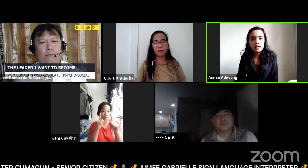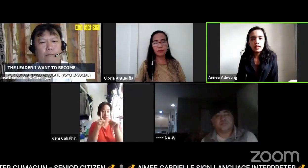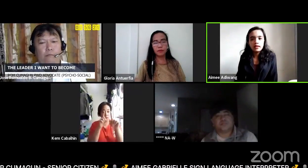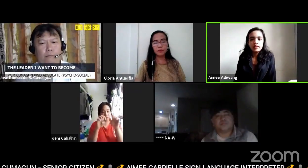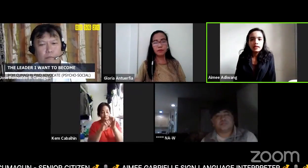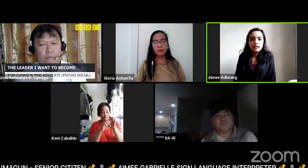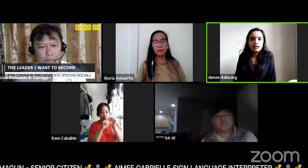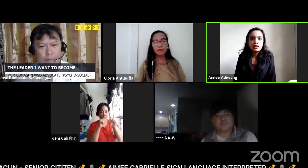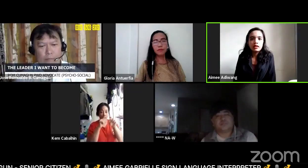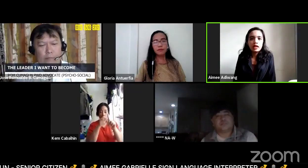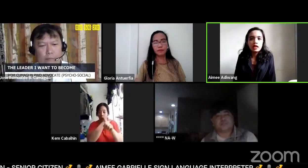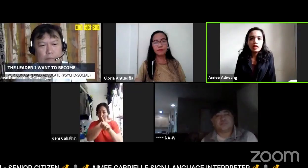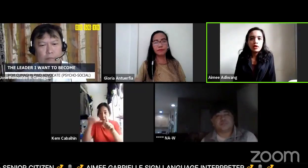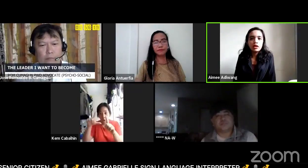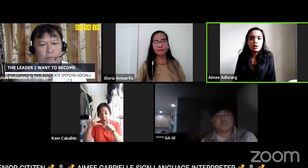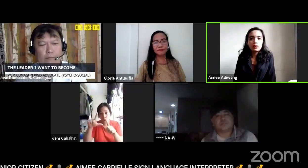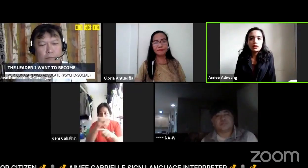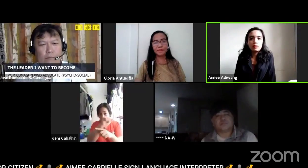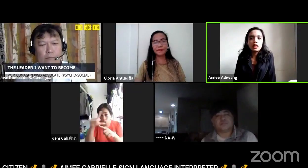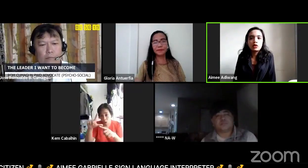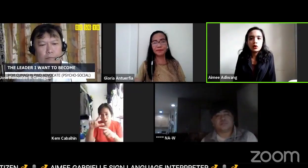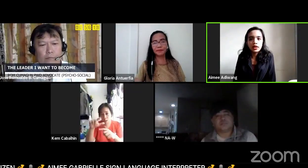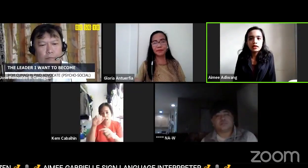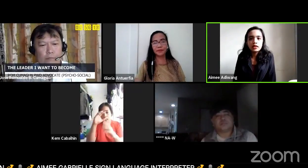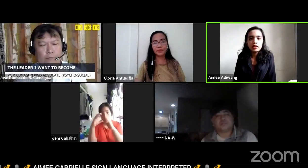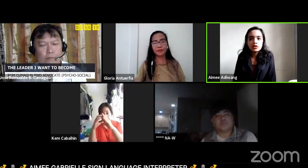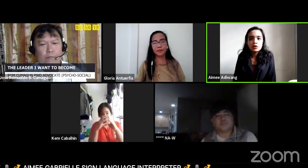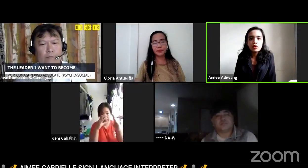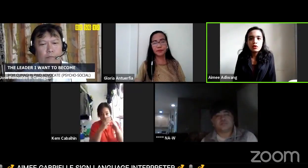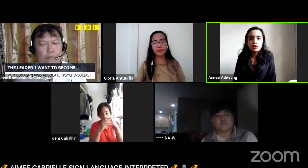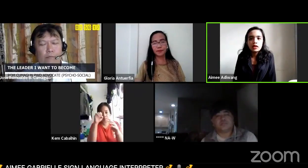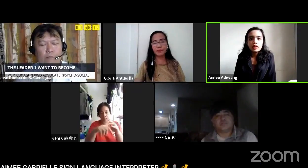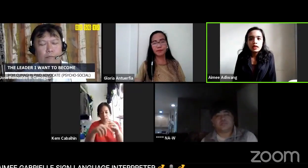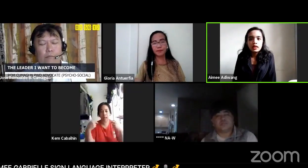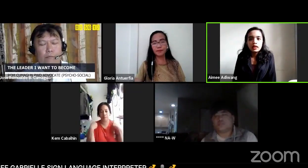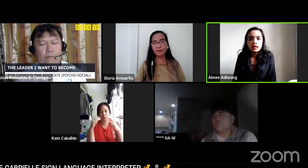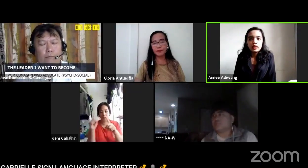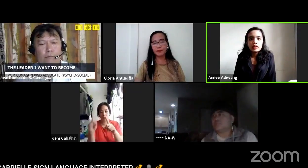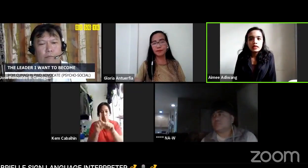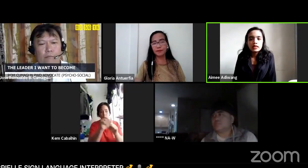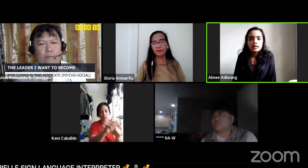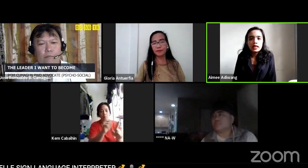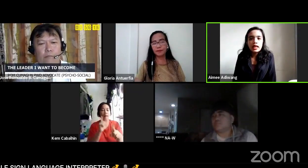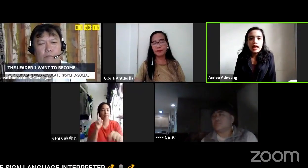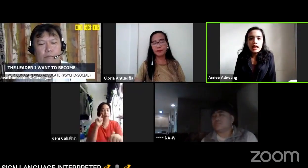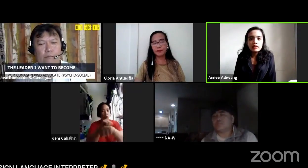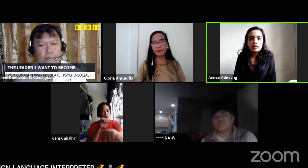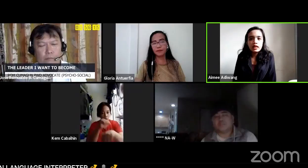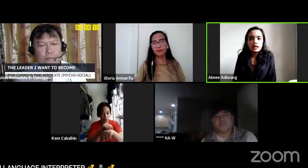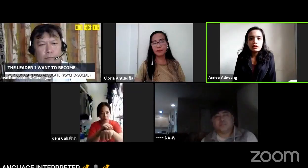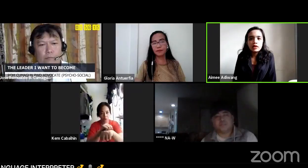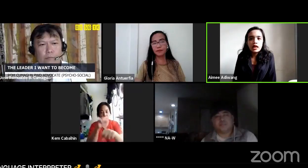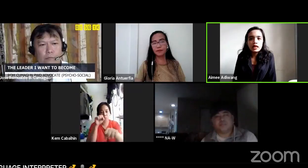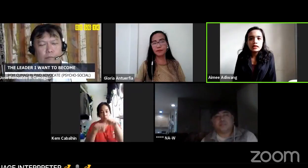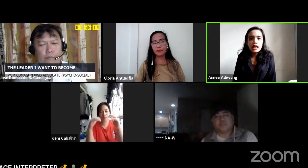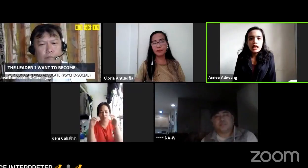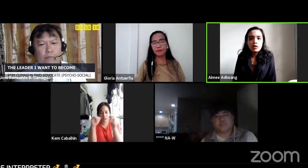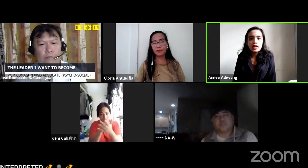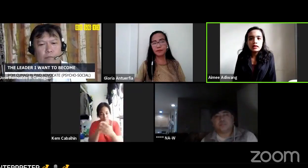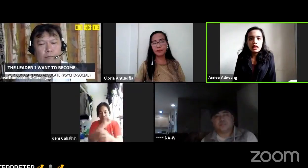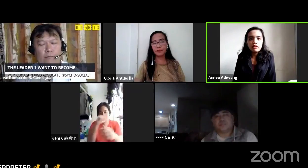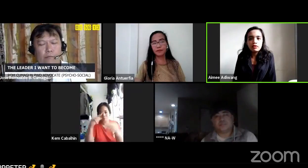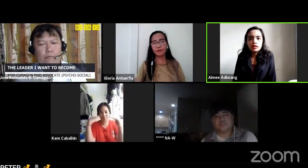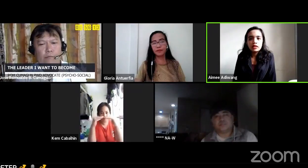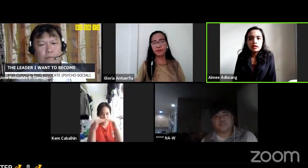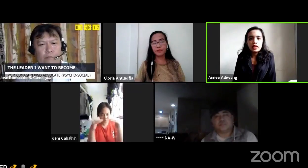laging huli. We are always being ignored. So, sa lahat, ang